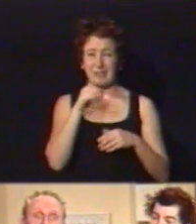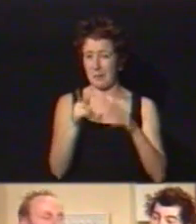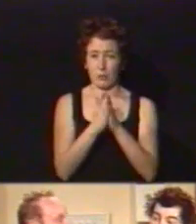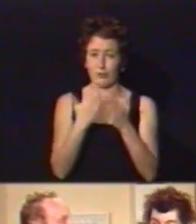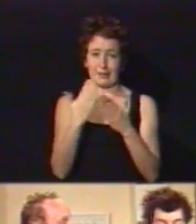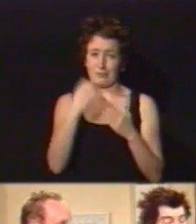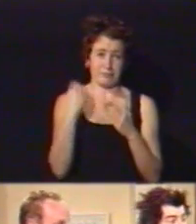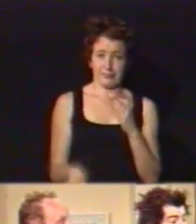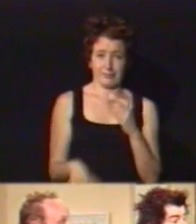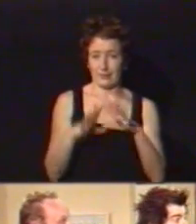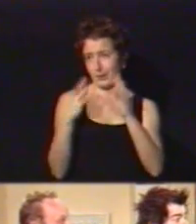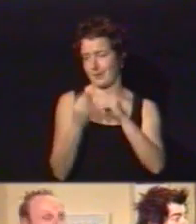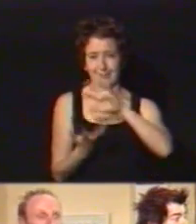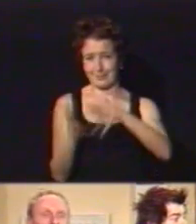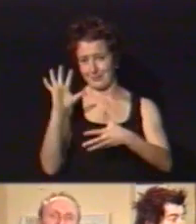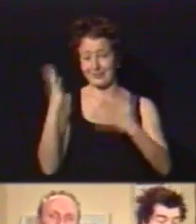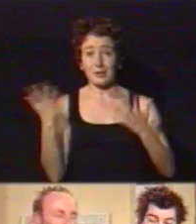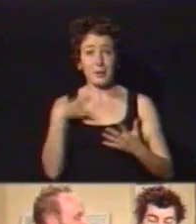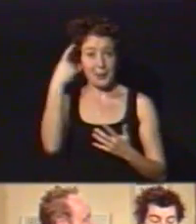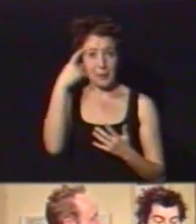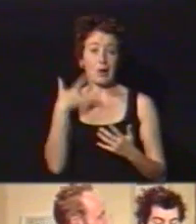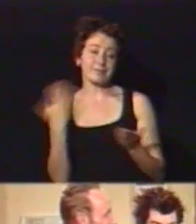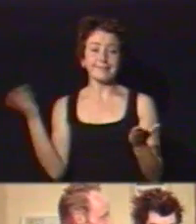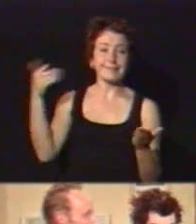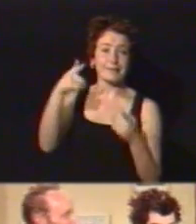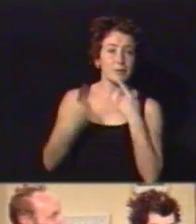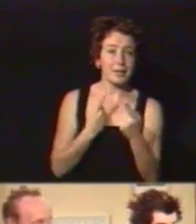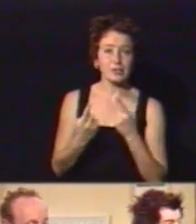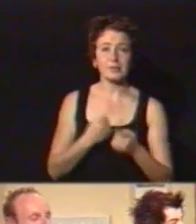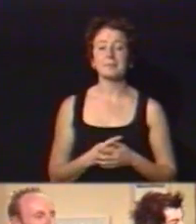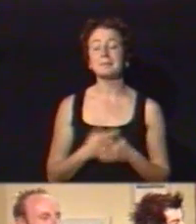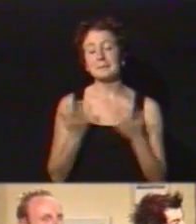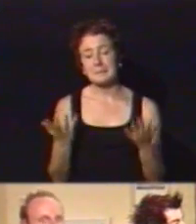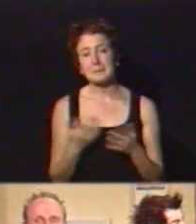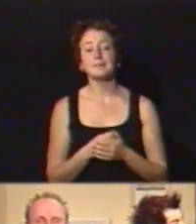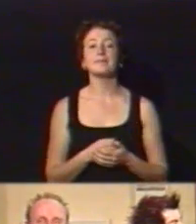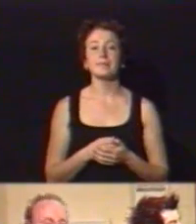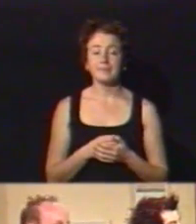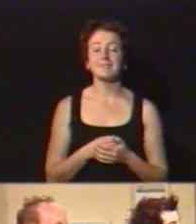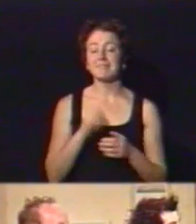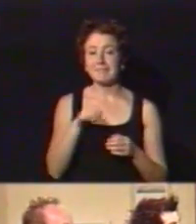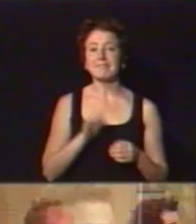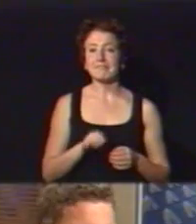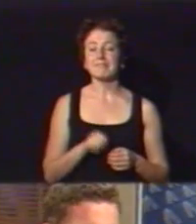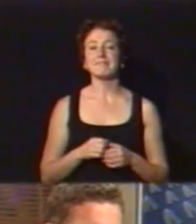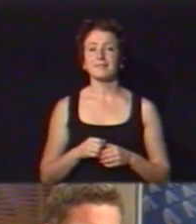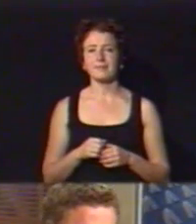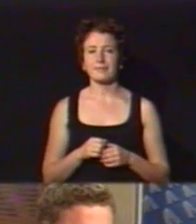hogwash. There you go. I just thought I'd throw that in. Good. All right. You can say hogwash.